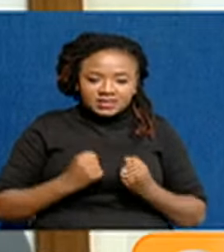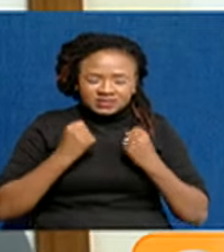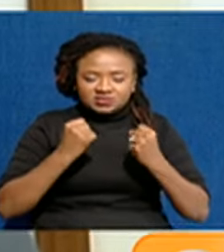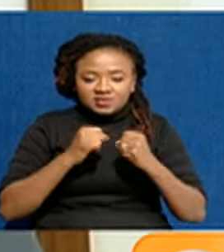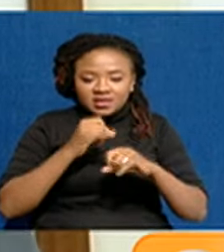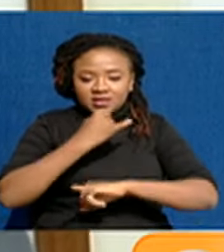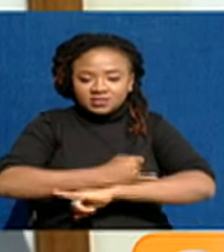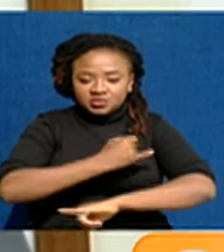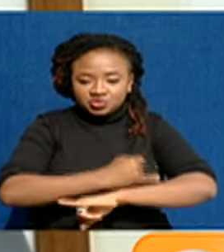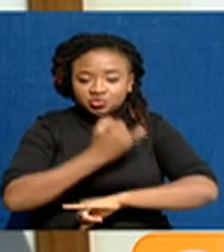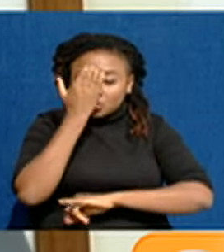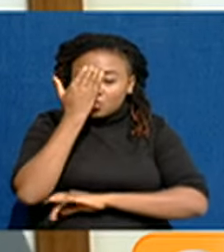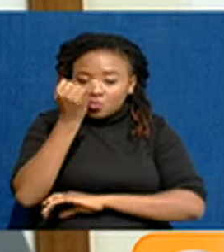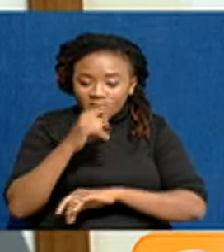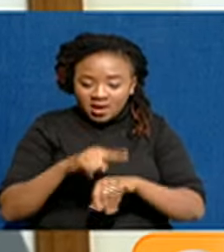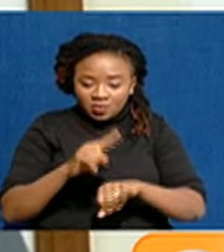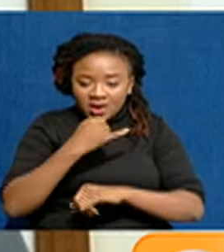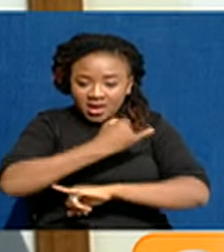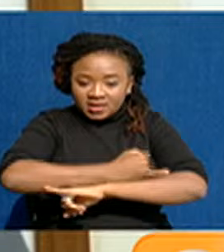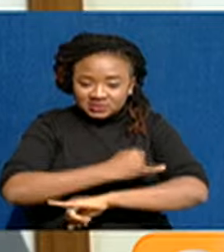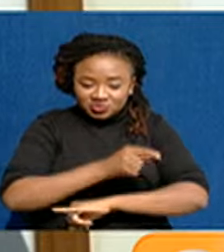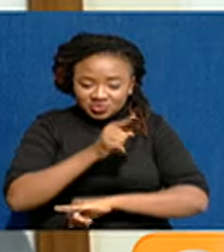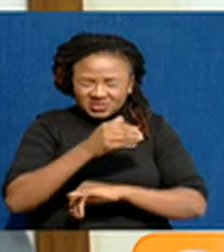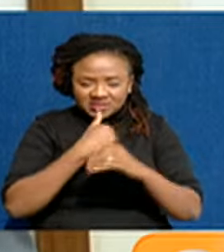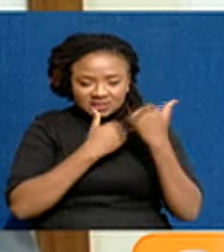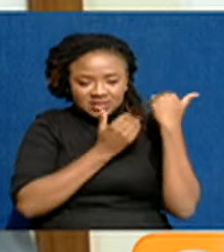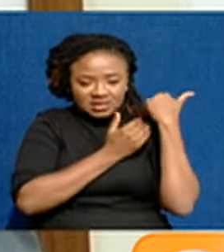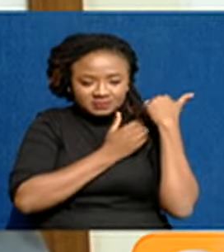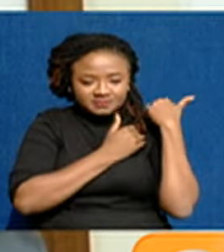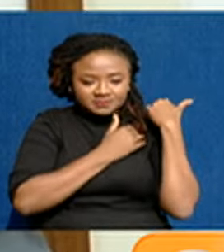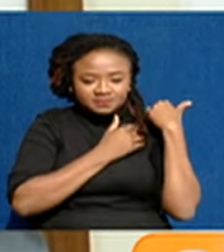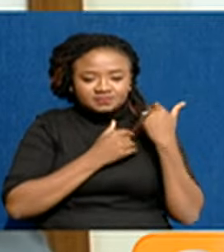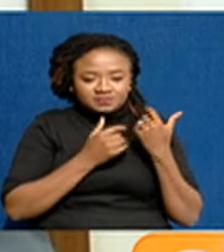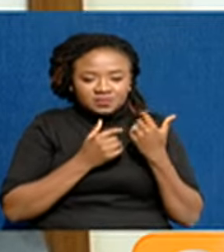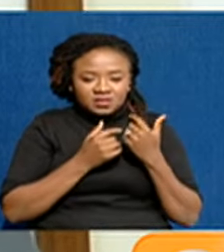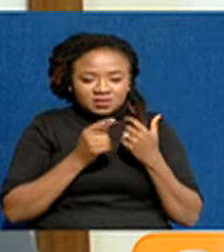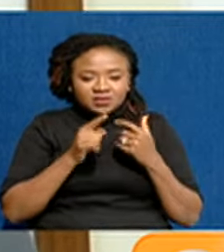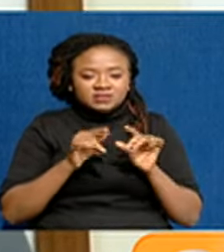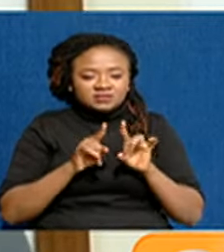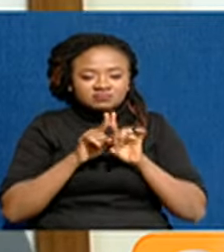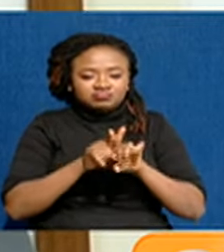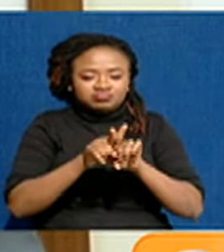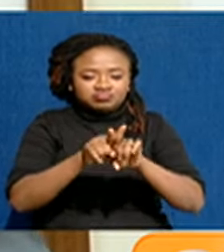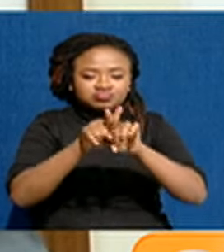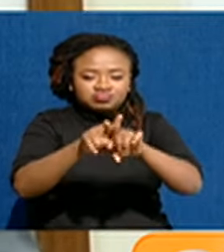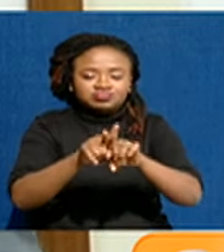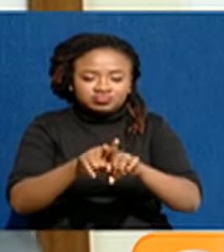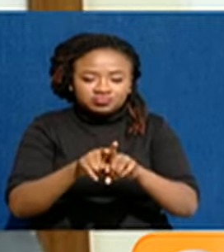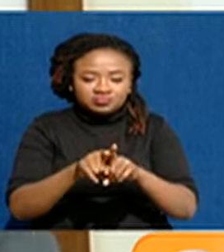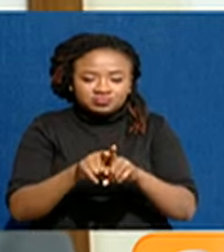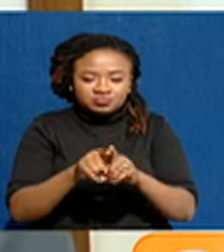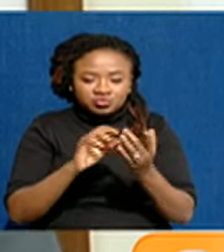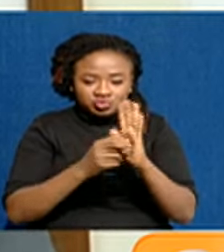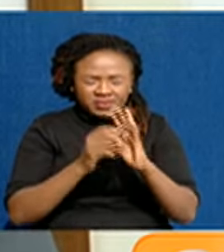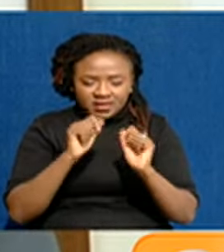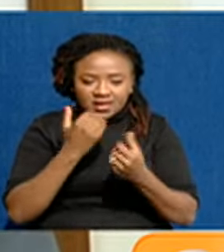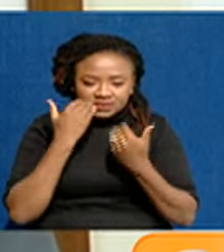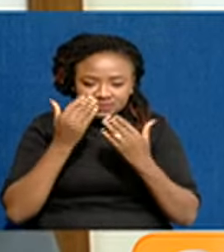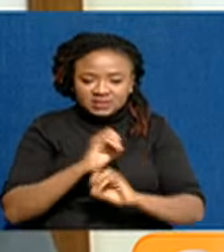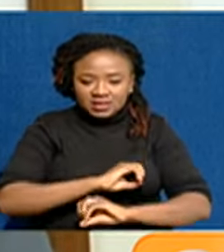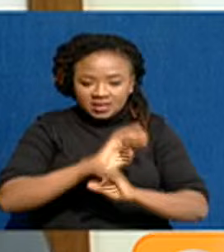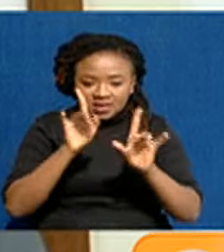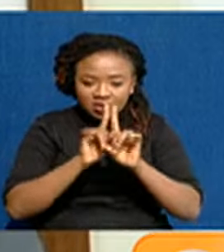because in an institution is a rule that, is consistent despite the passage of time. So then there is that predictability. And